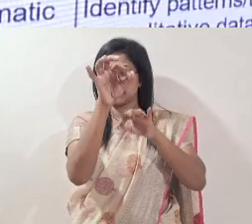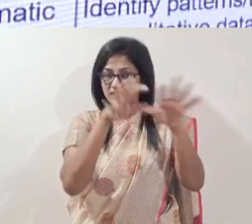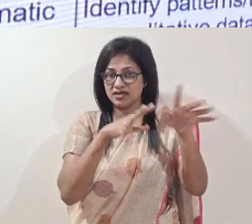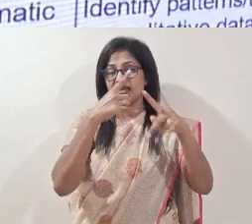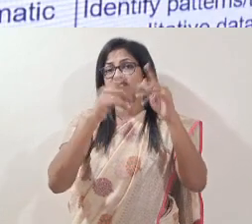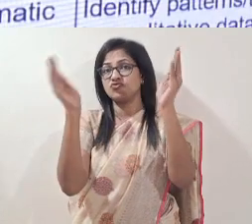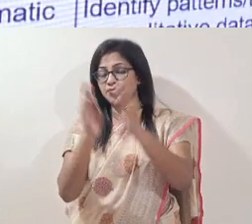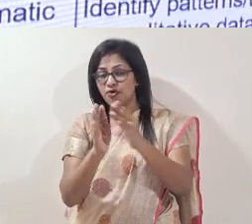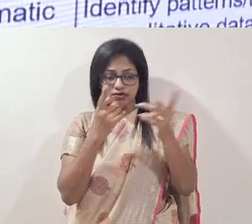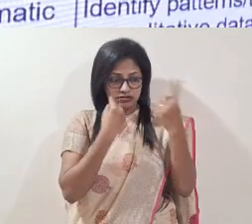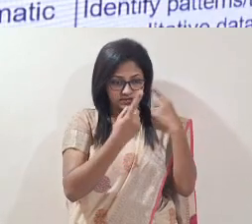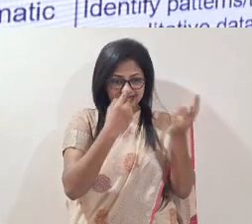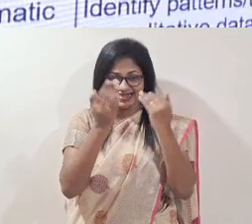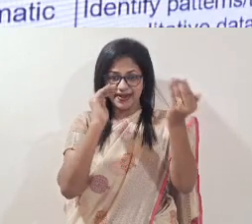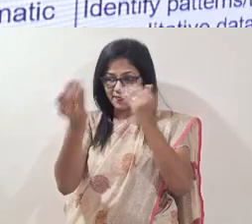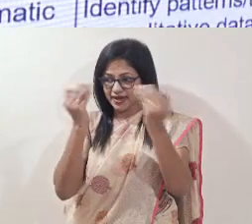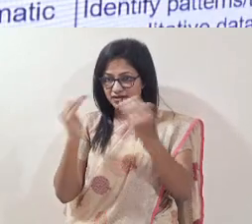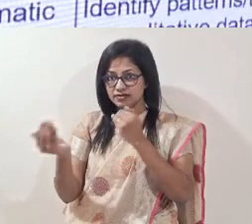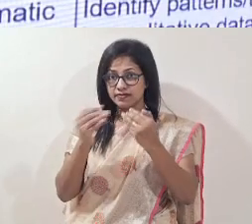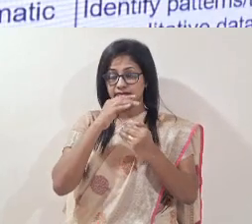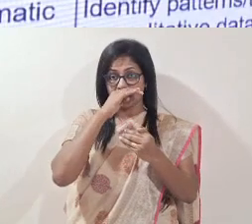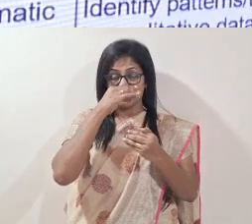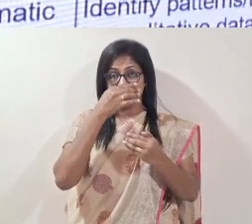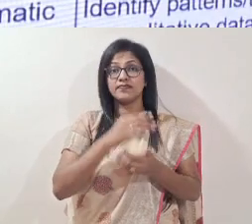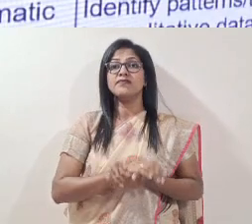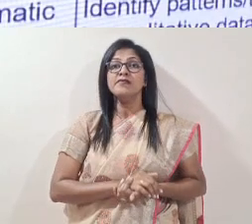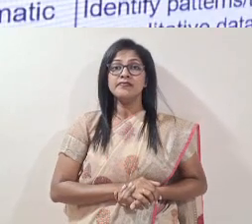And we found out